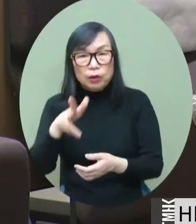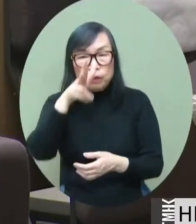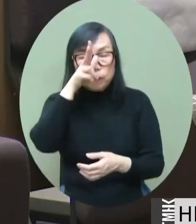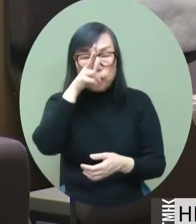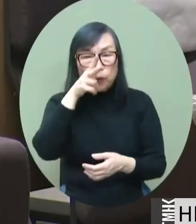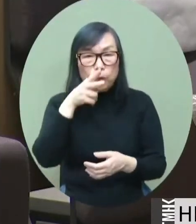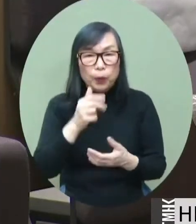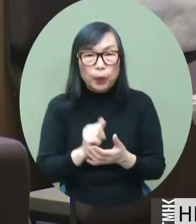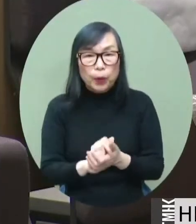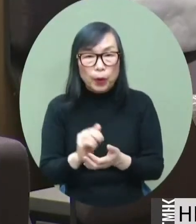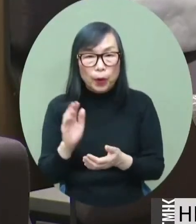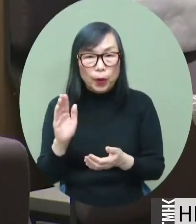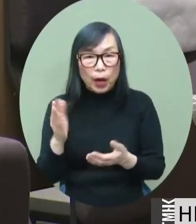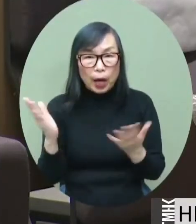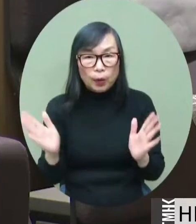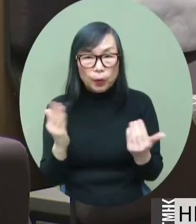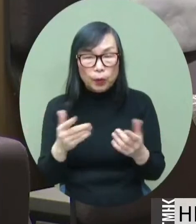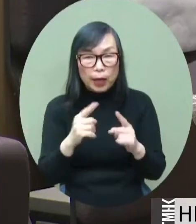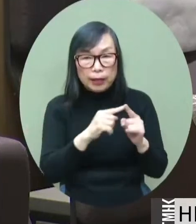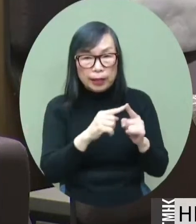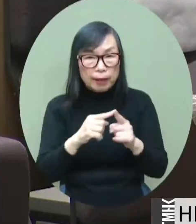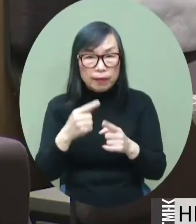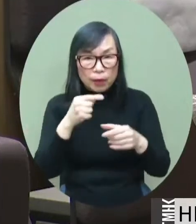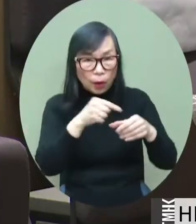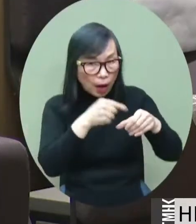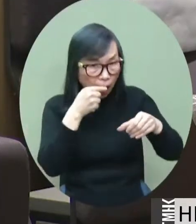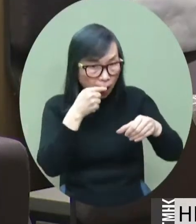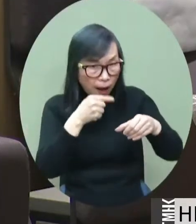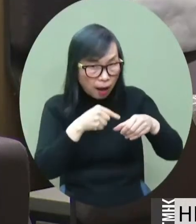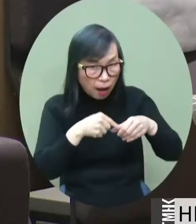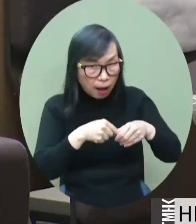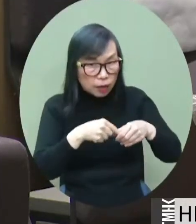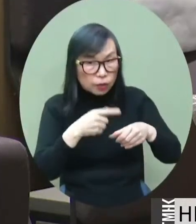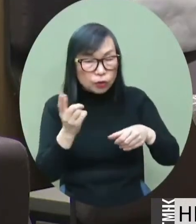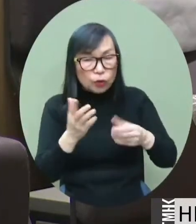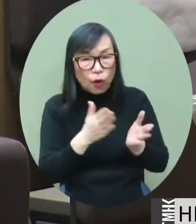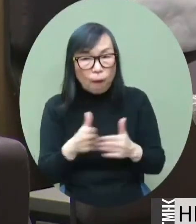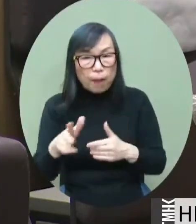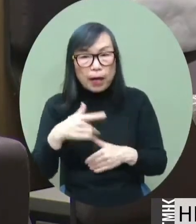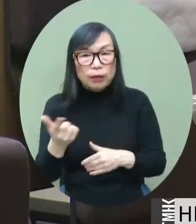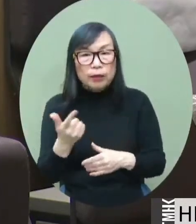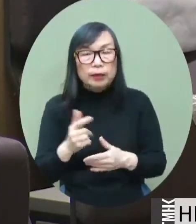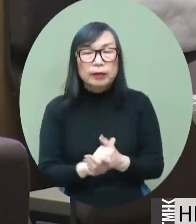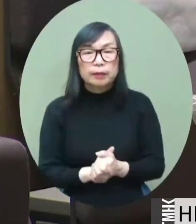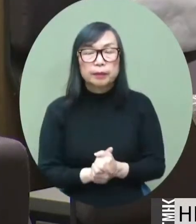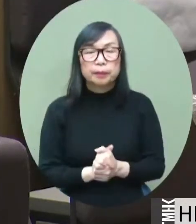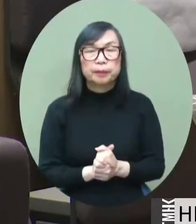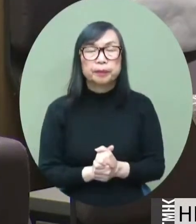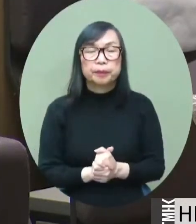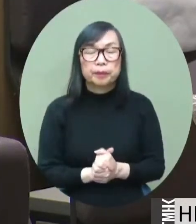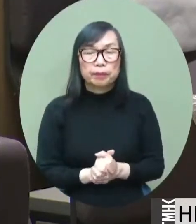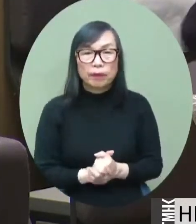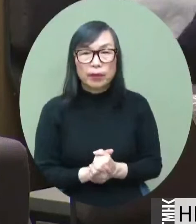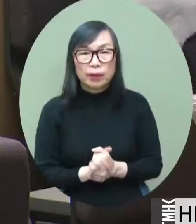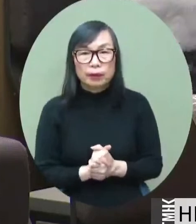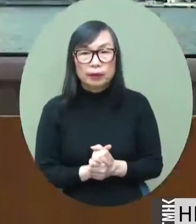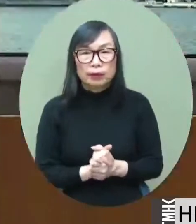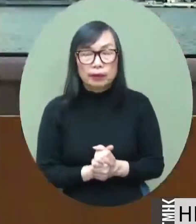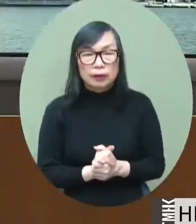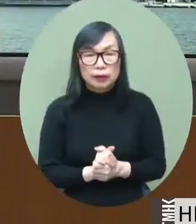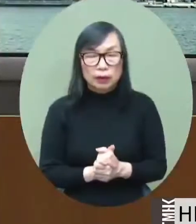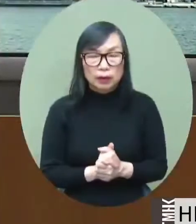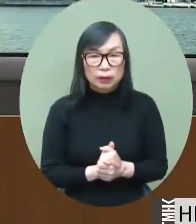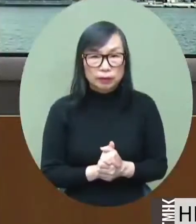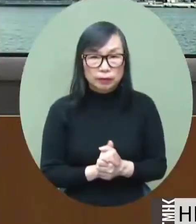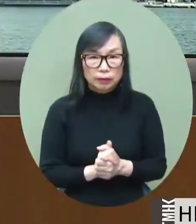we see that at the community testing centers, there are still a lot of slots available. So would you be appealing to the